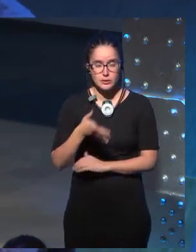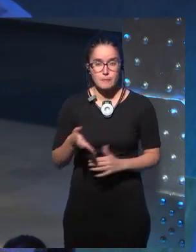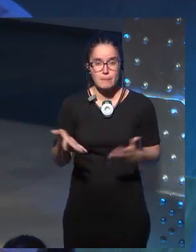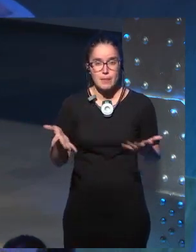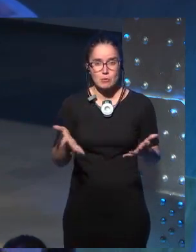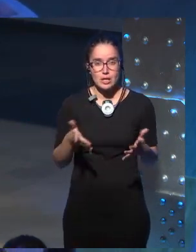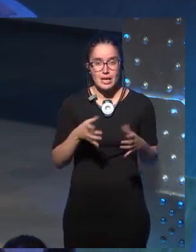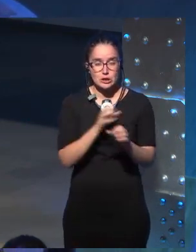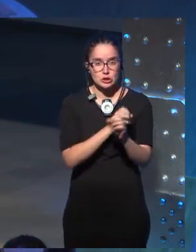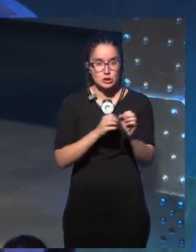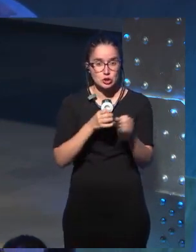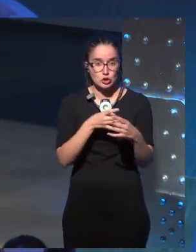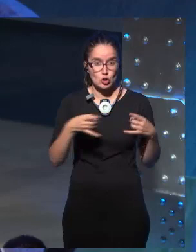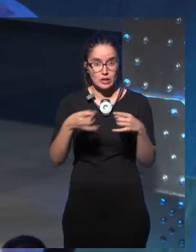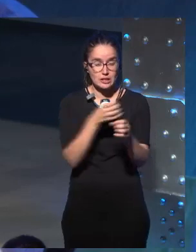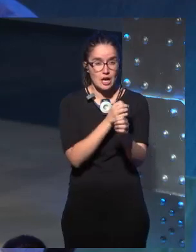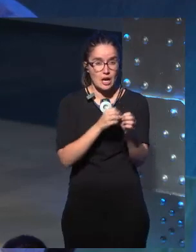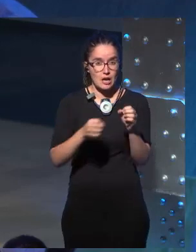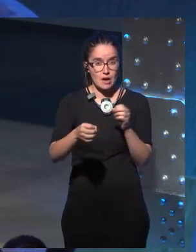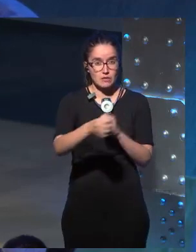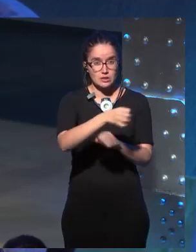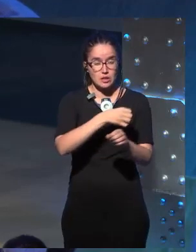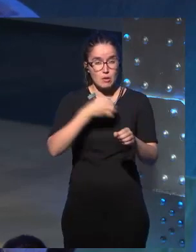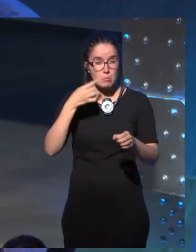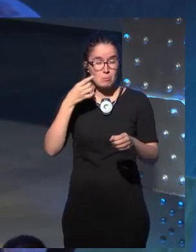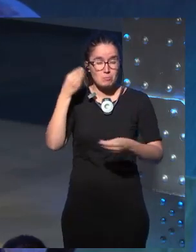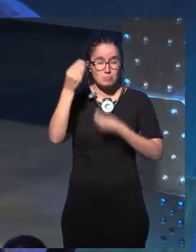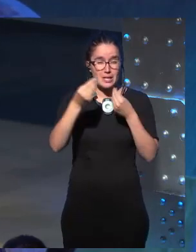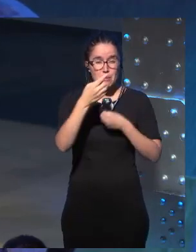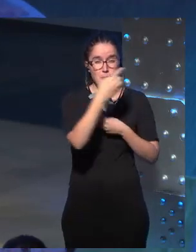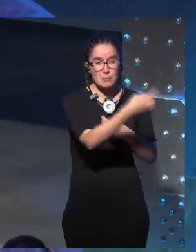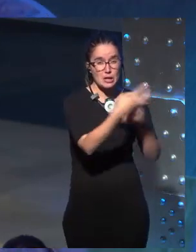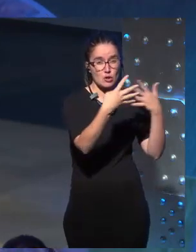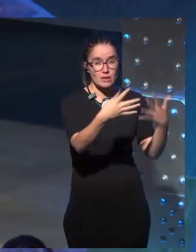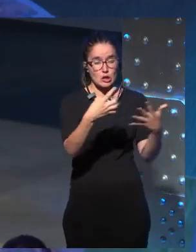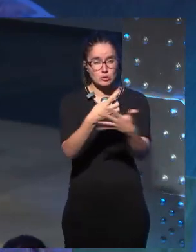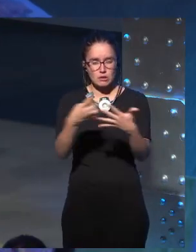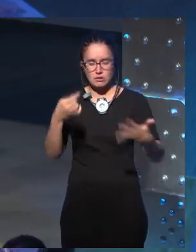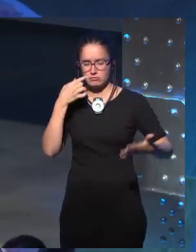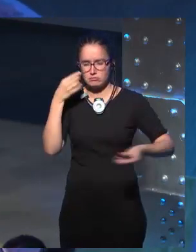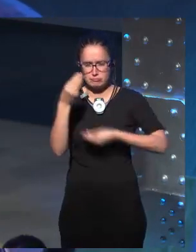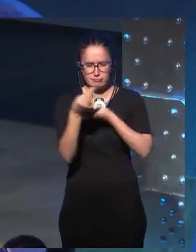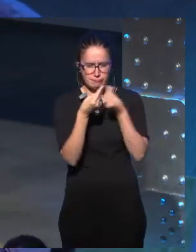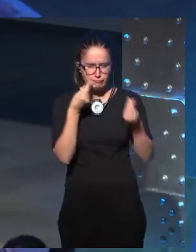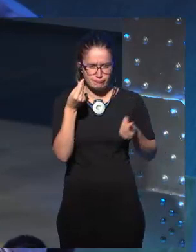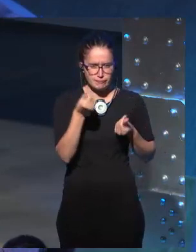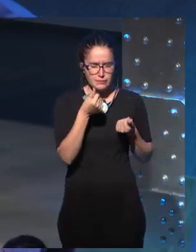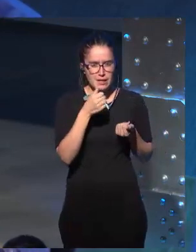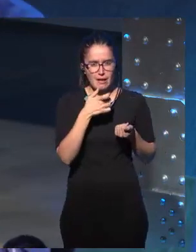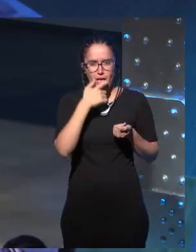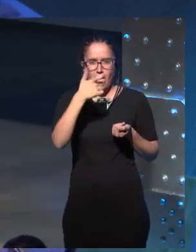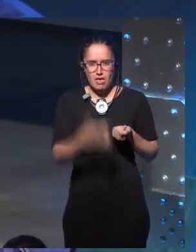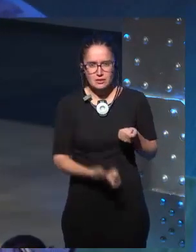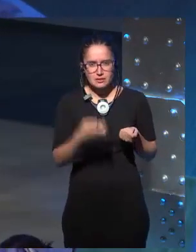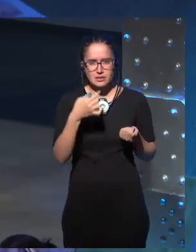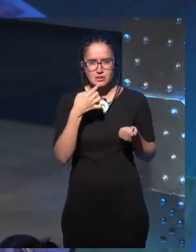gravitational waves were predicted in 1916, pretty much immediately after Einstein came up with his equations about gravity.